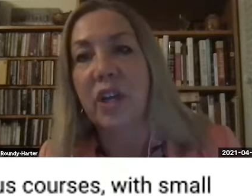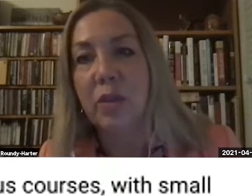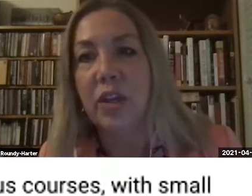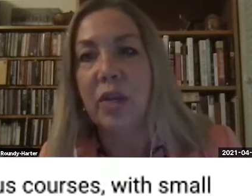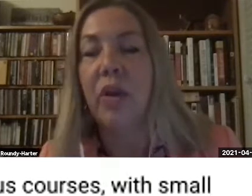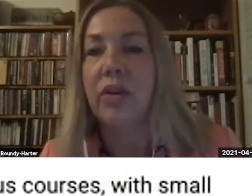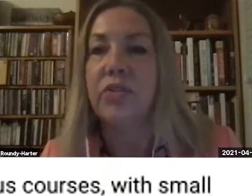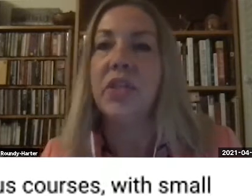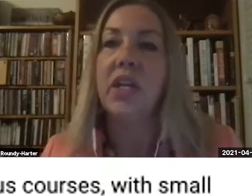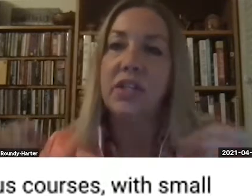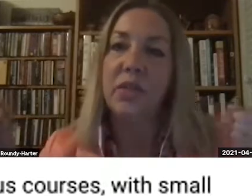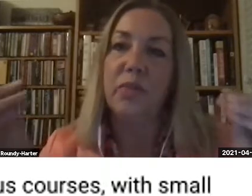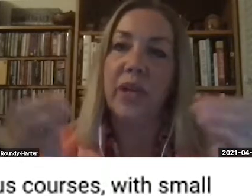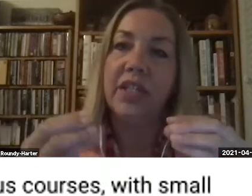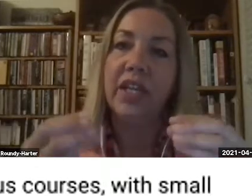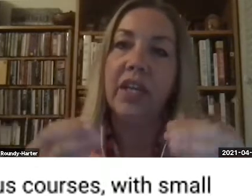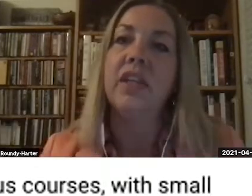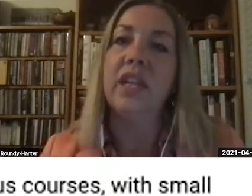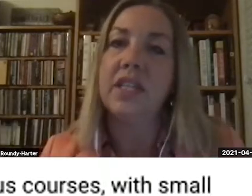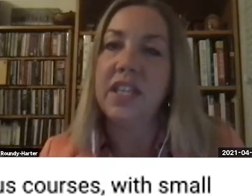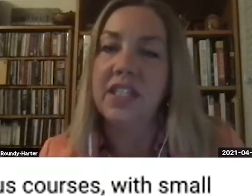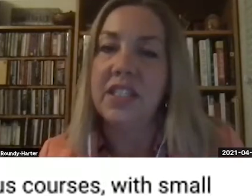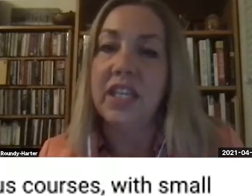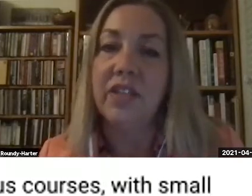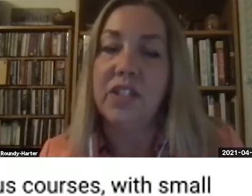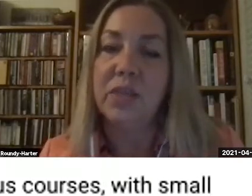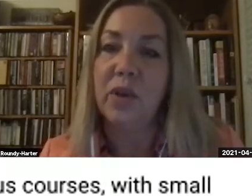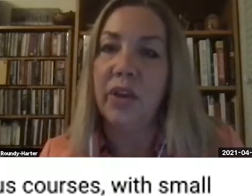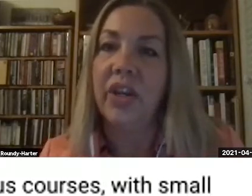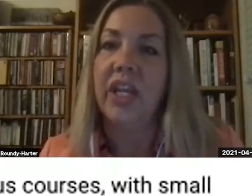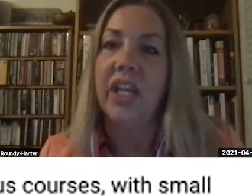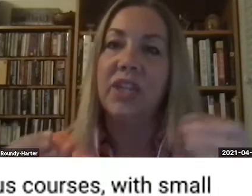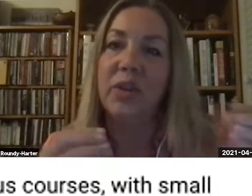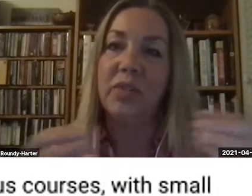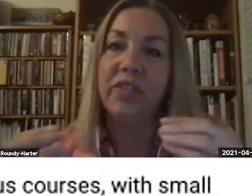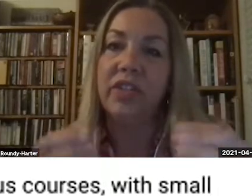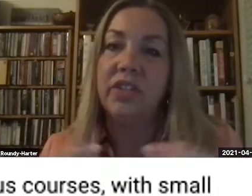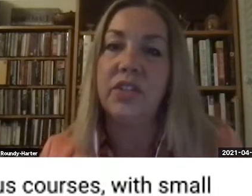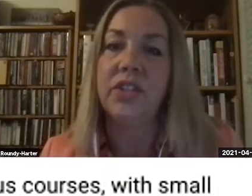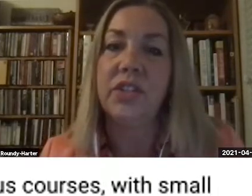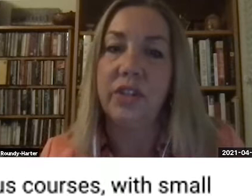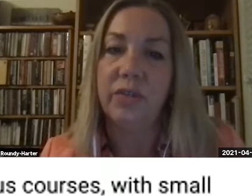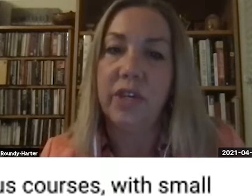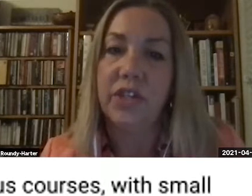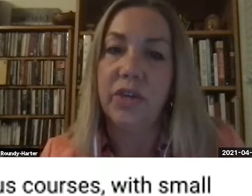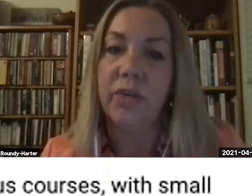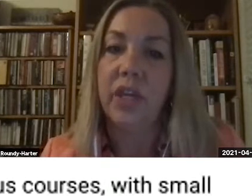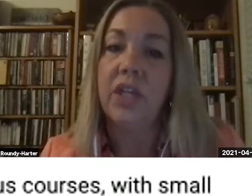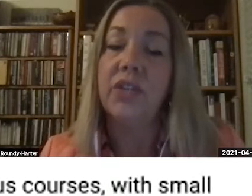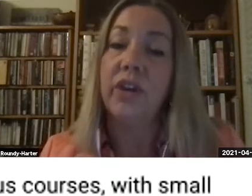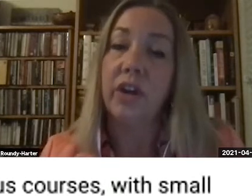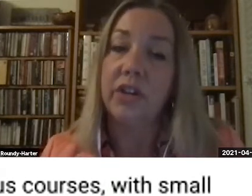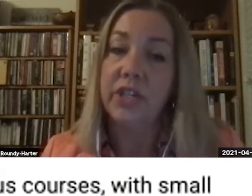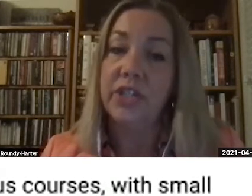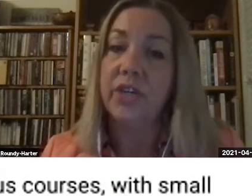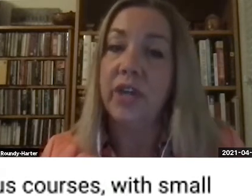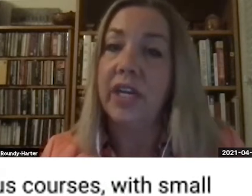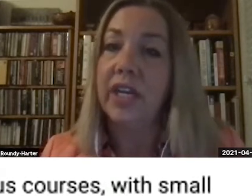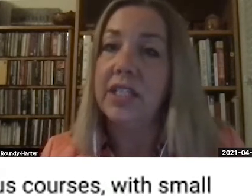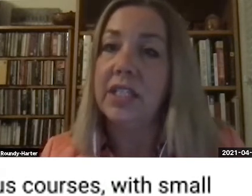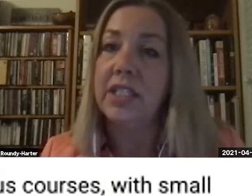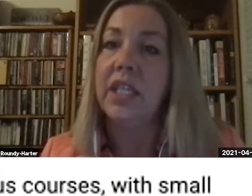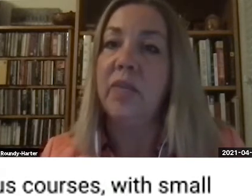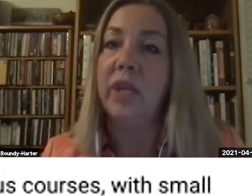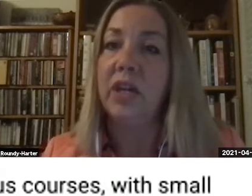of our community partners to bring down the class sizes even smaller in terms of adult to student ratio. So there are